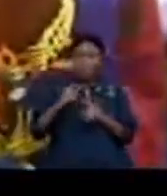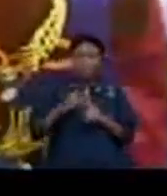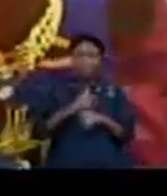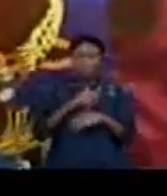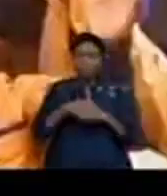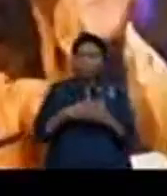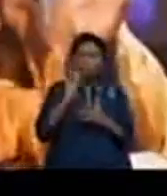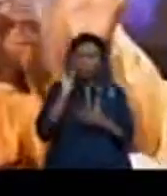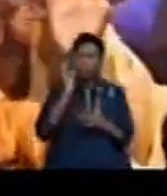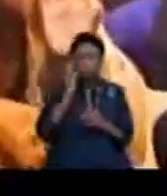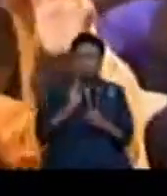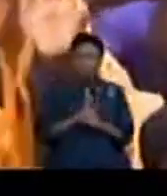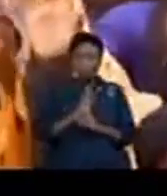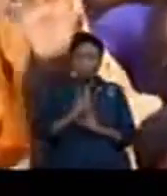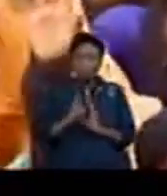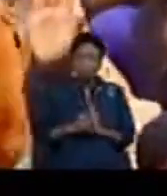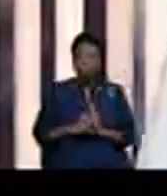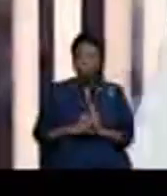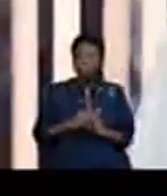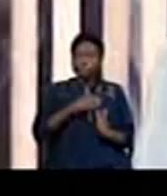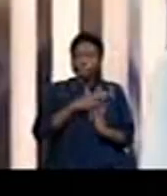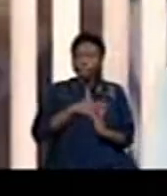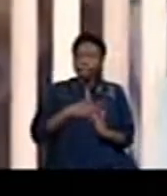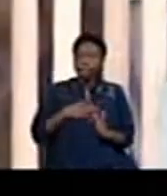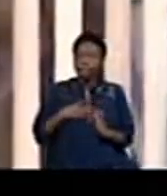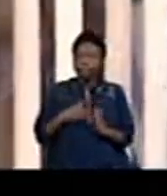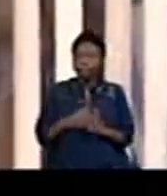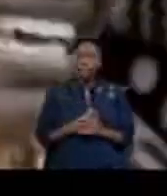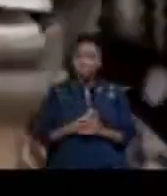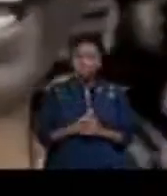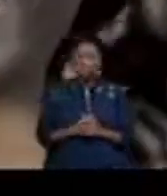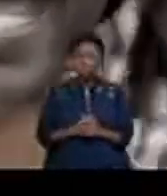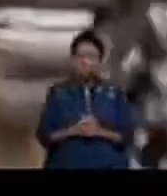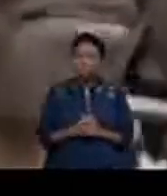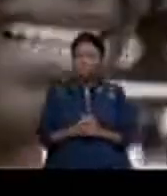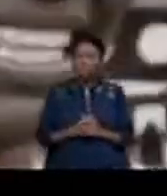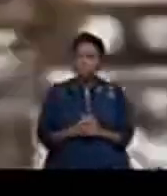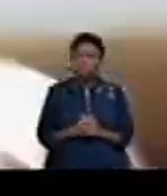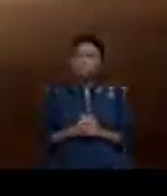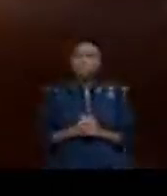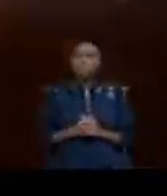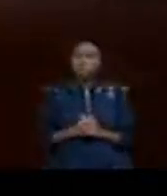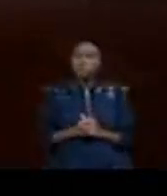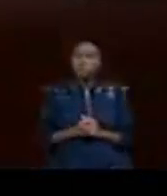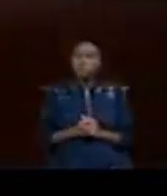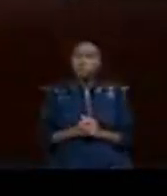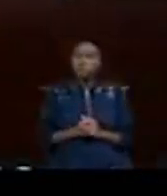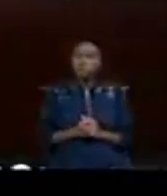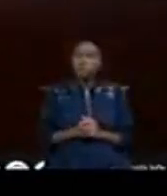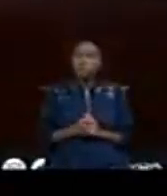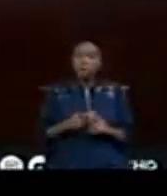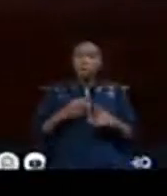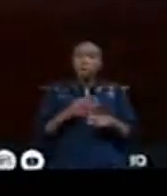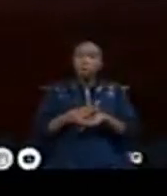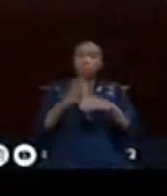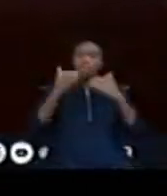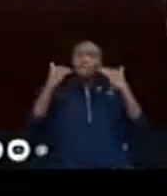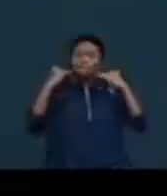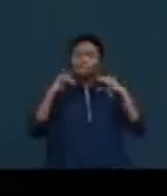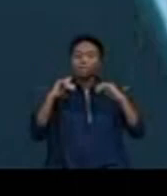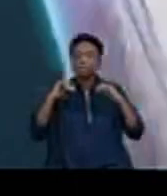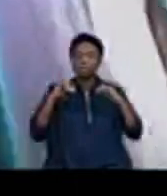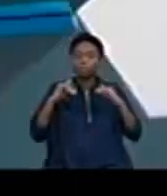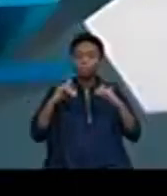will be set for youth come for students and young adults to go beyond limitations be rejuvenated